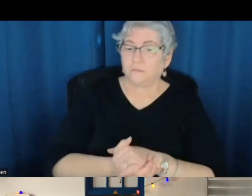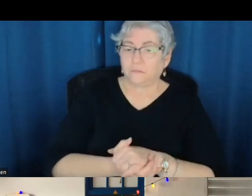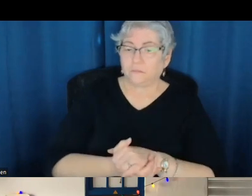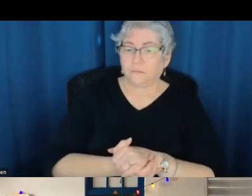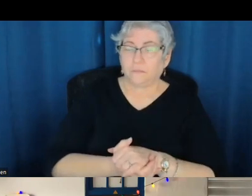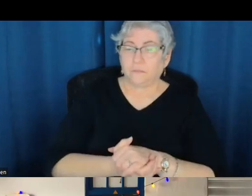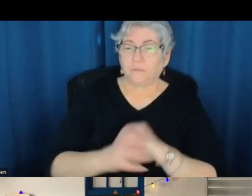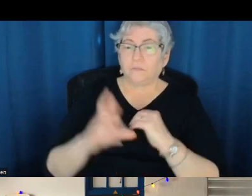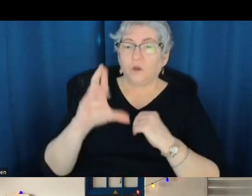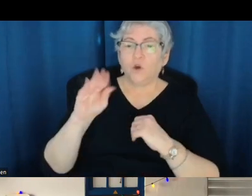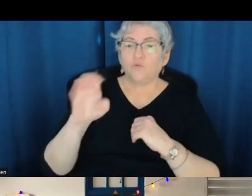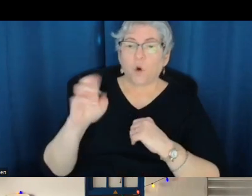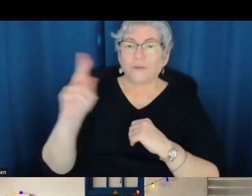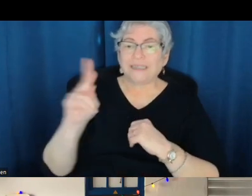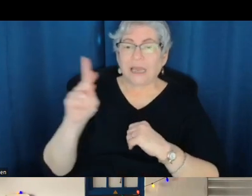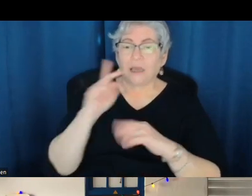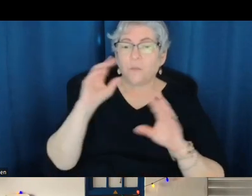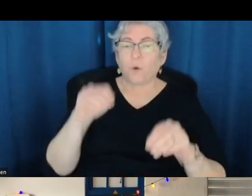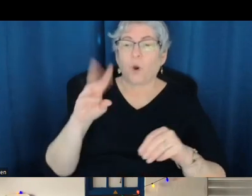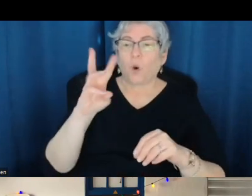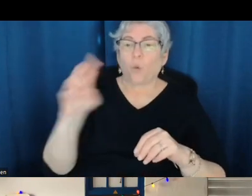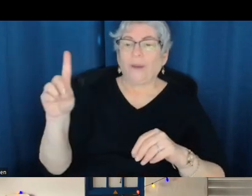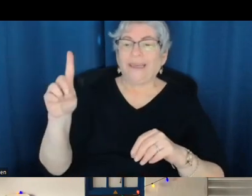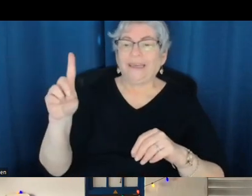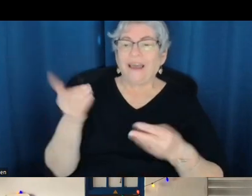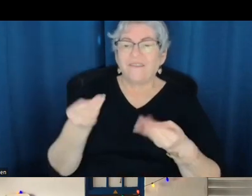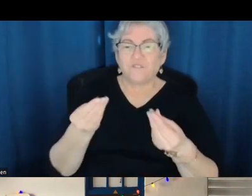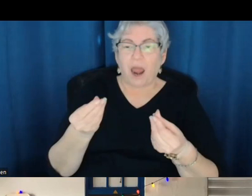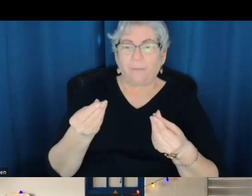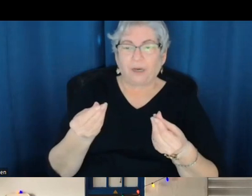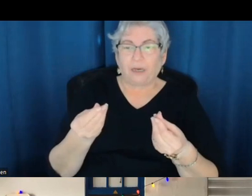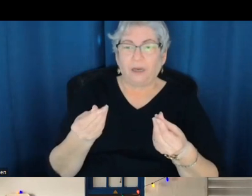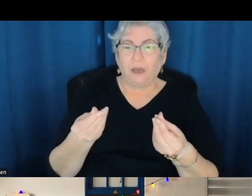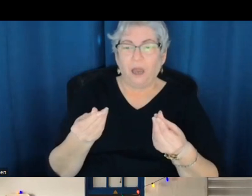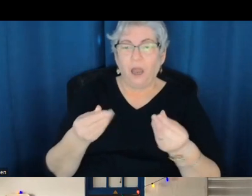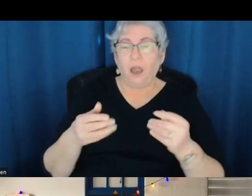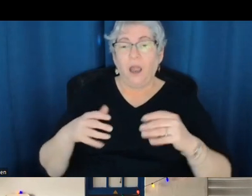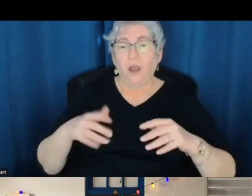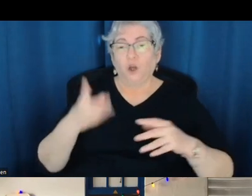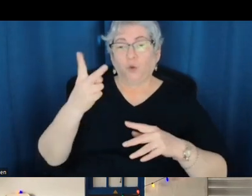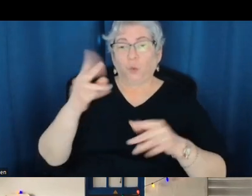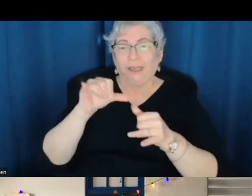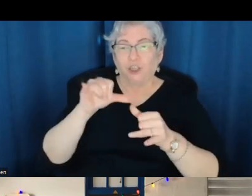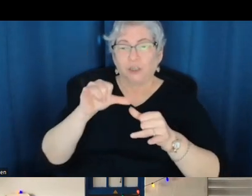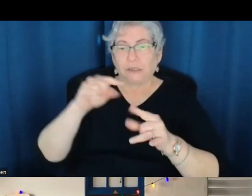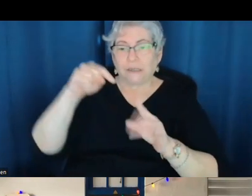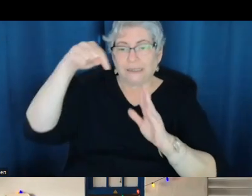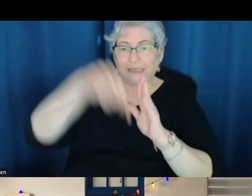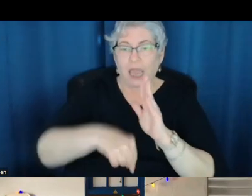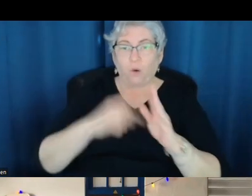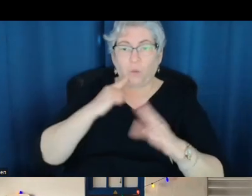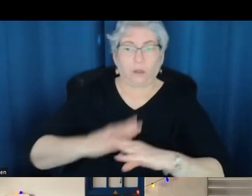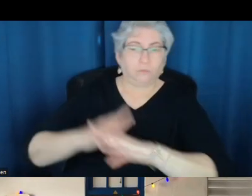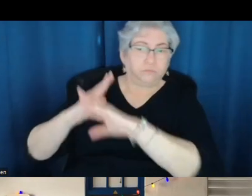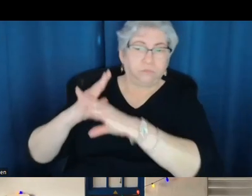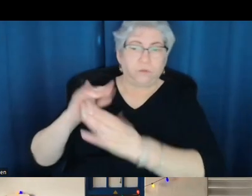Rose K asks if putting weed fabric 2 inches down will keep propagating seeds from spreading. So I